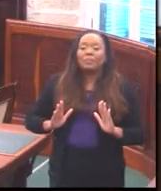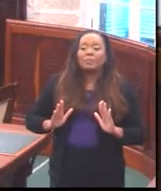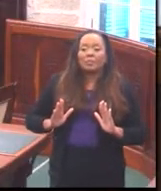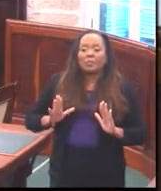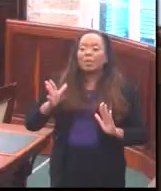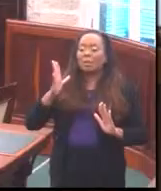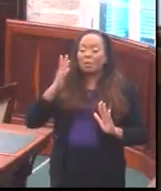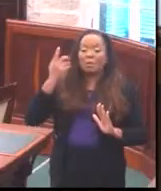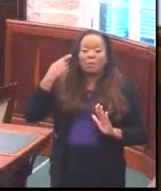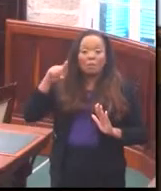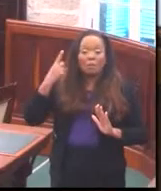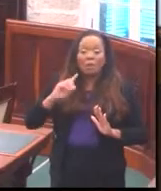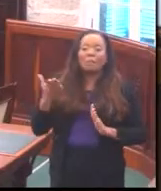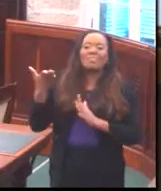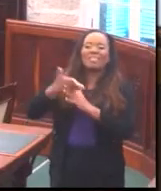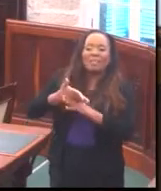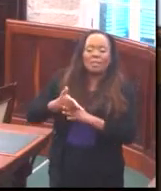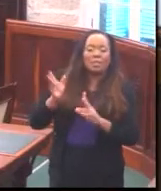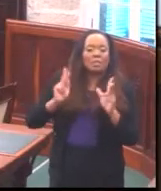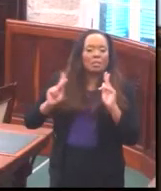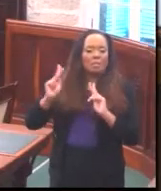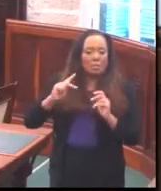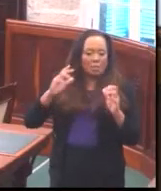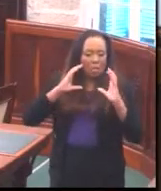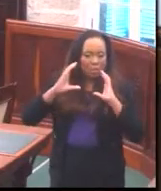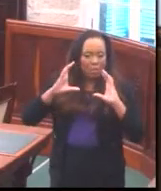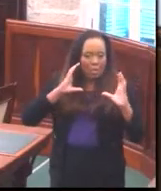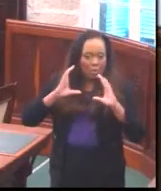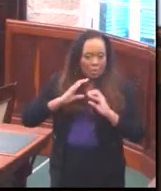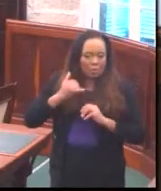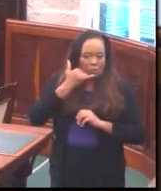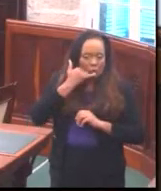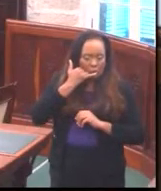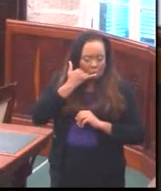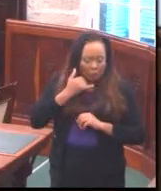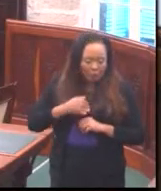for the purpose of intercepting some person's phone.